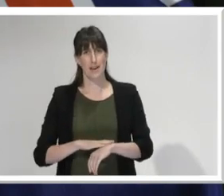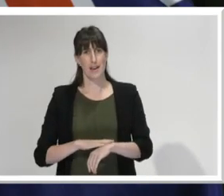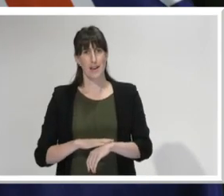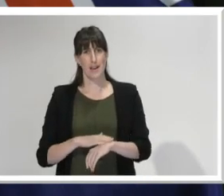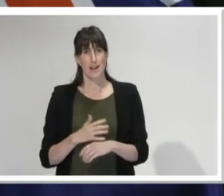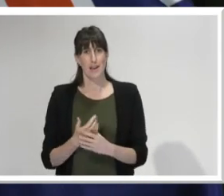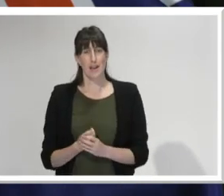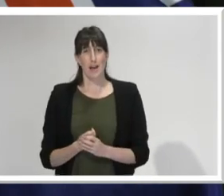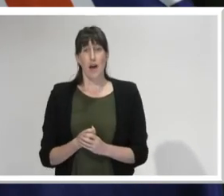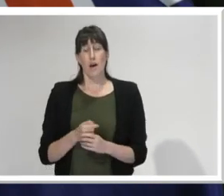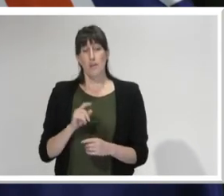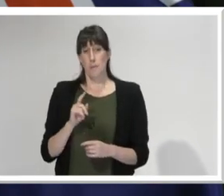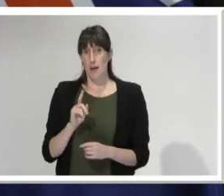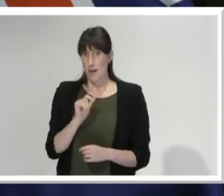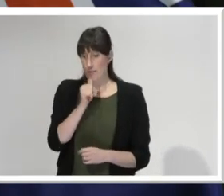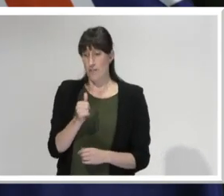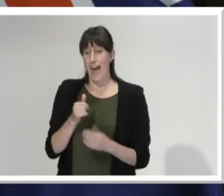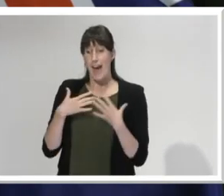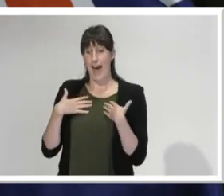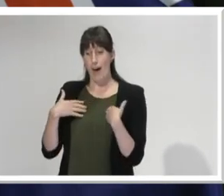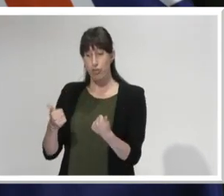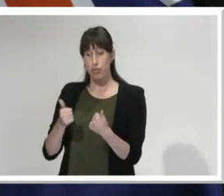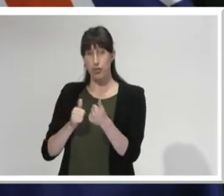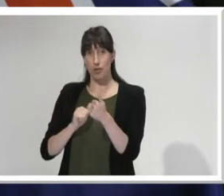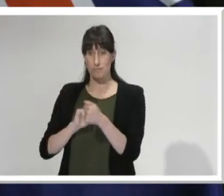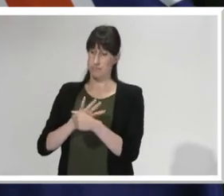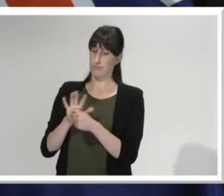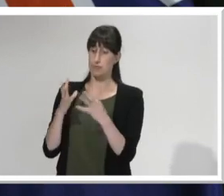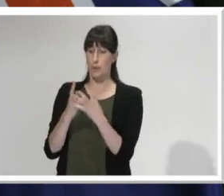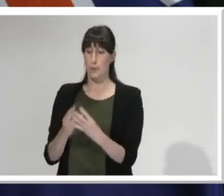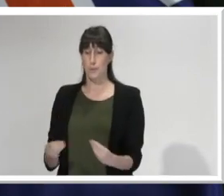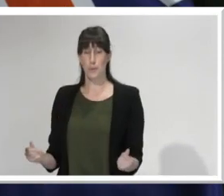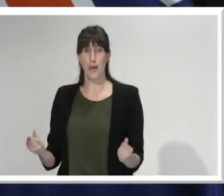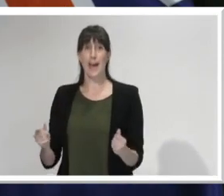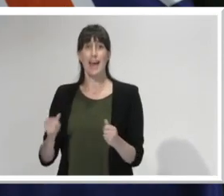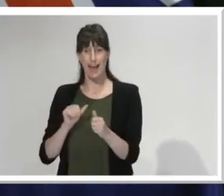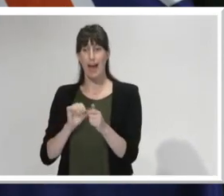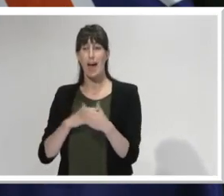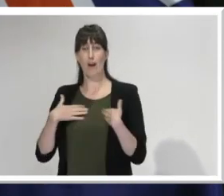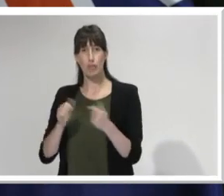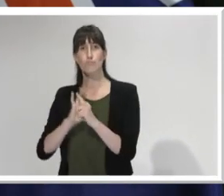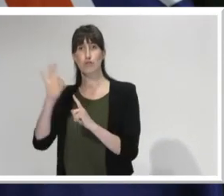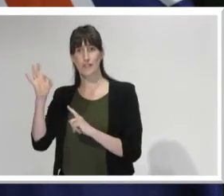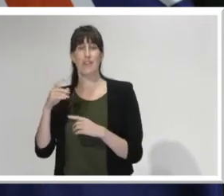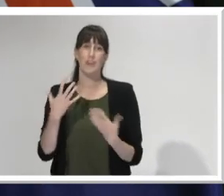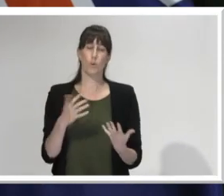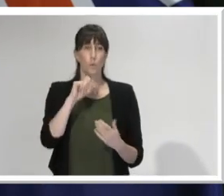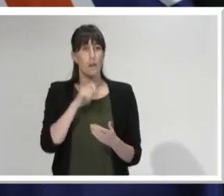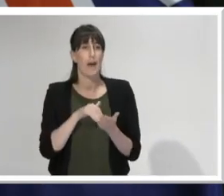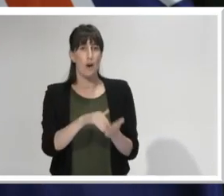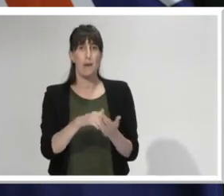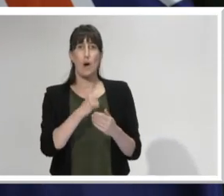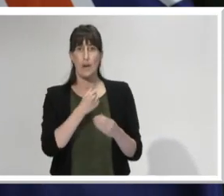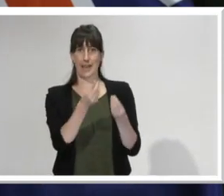the health answer right, and that in turn supports business and our economy. So on the schools, why have you decided to make